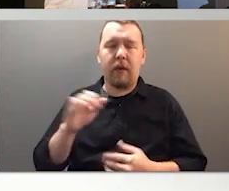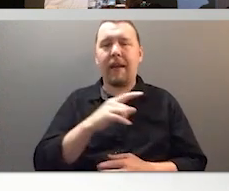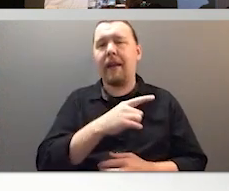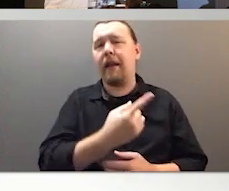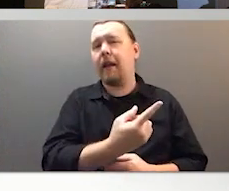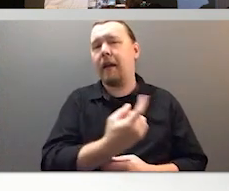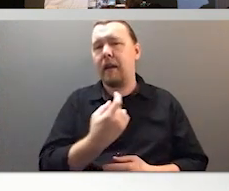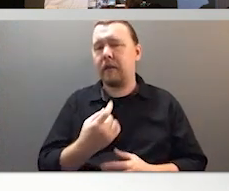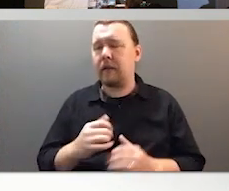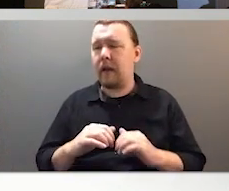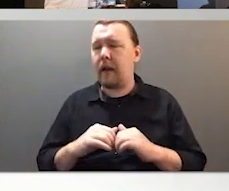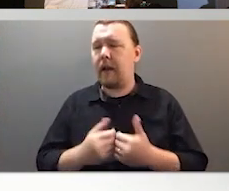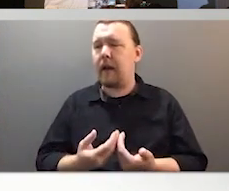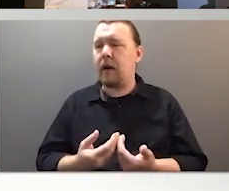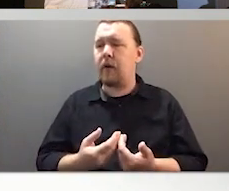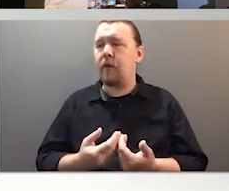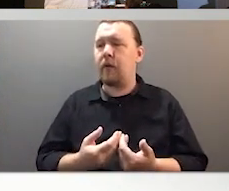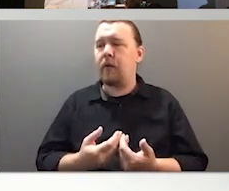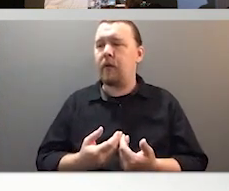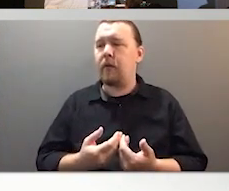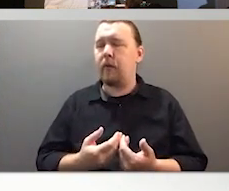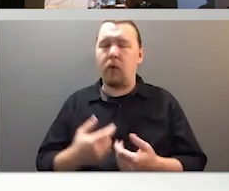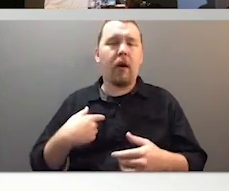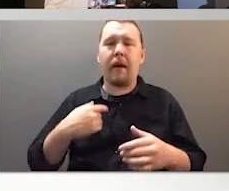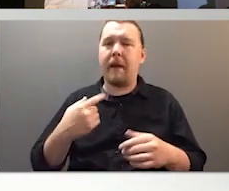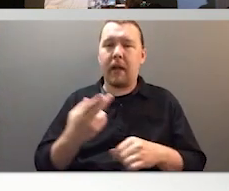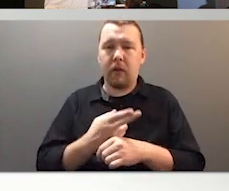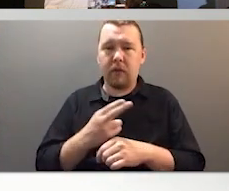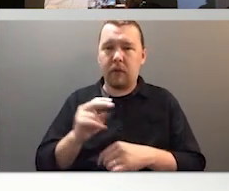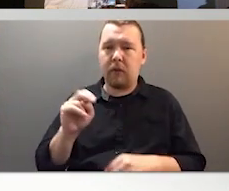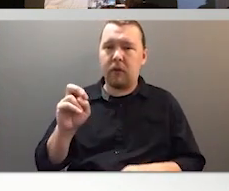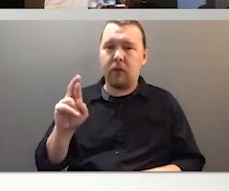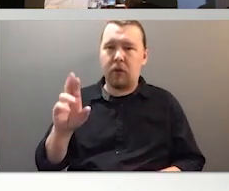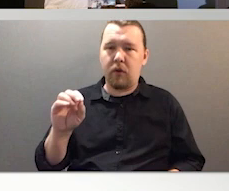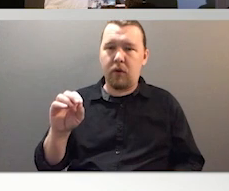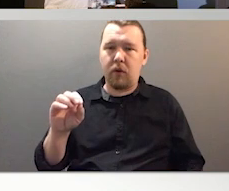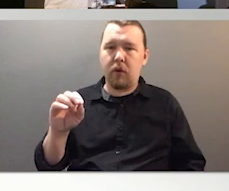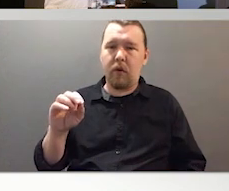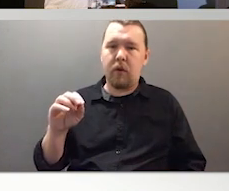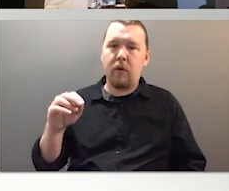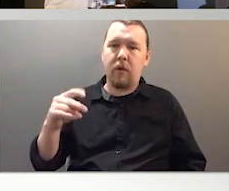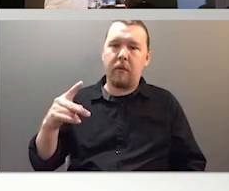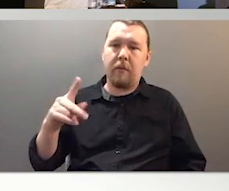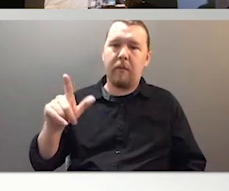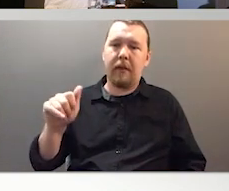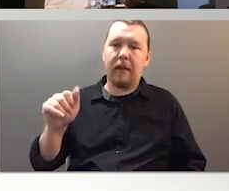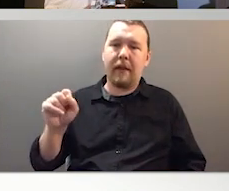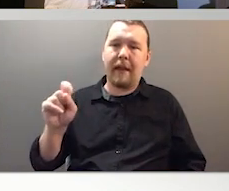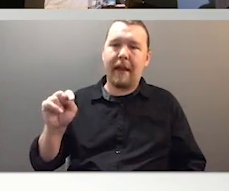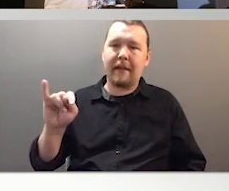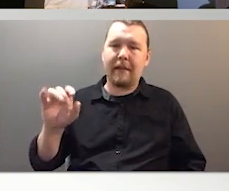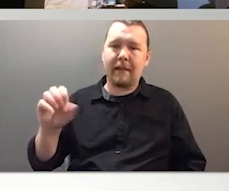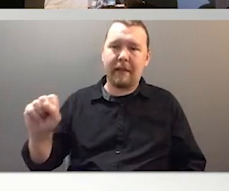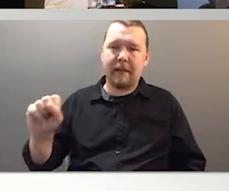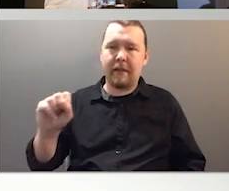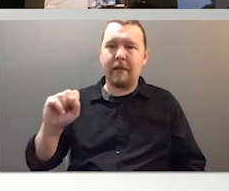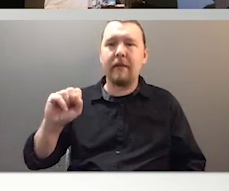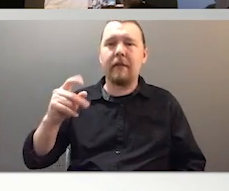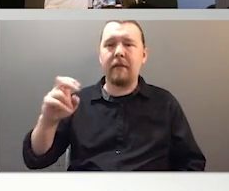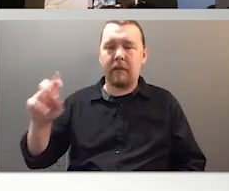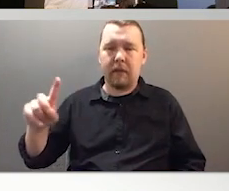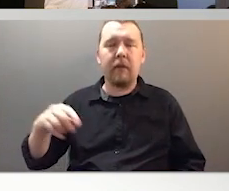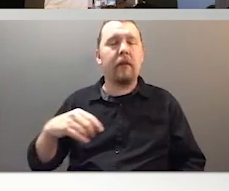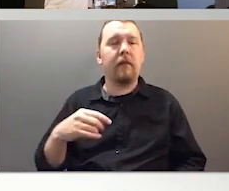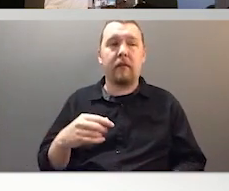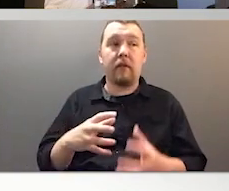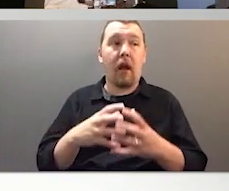I using neuroplasticity? Yeah, so one of my references in here is, there's a bunch of them with